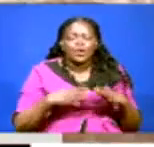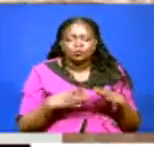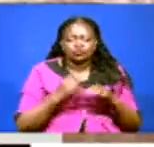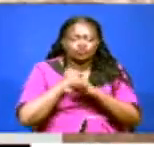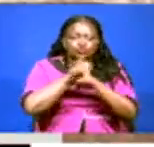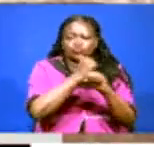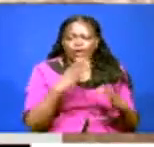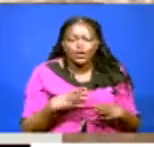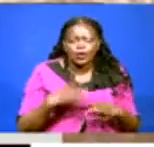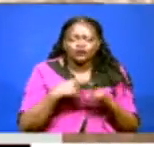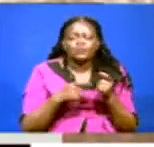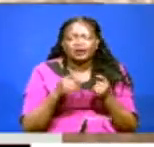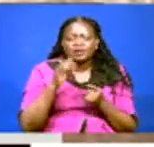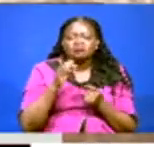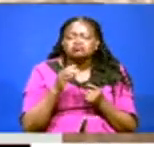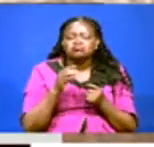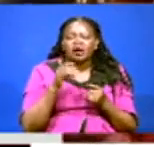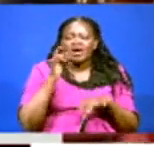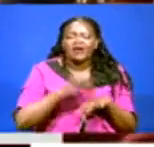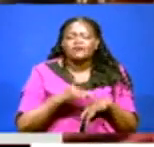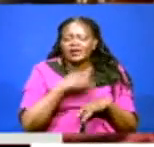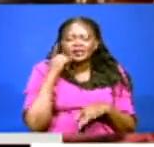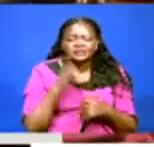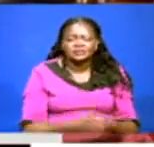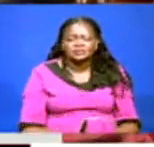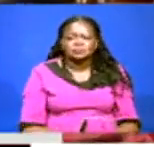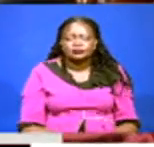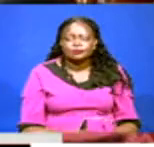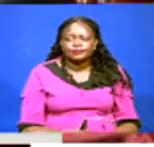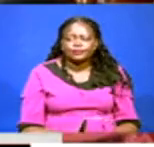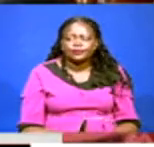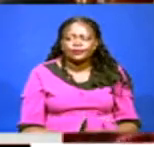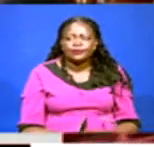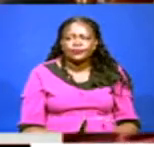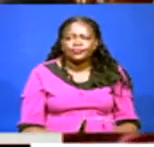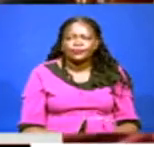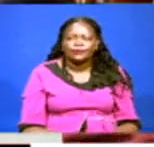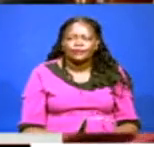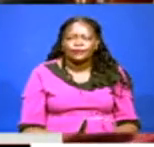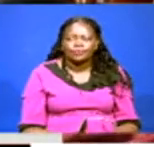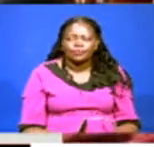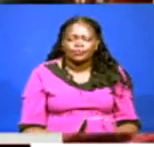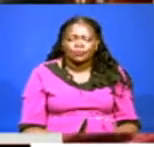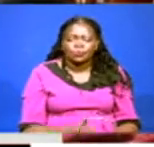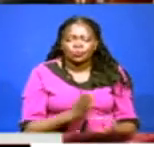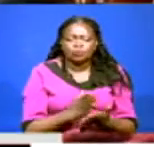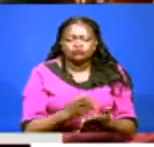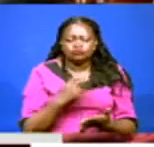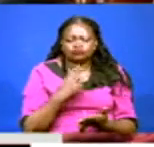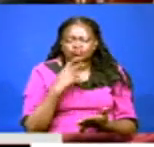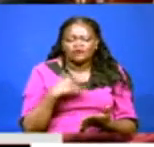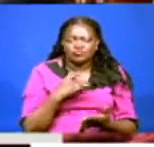residents from the severe effects of drought. I'm honored by this team, this group, which is starting so well in the